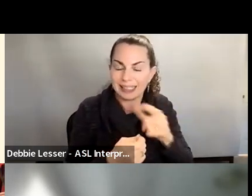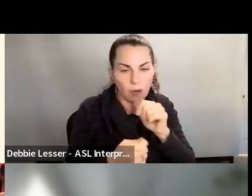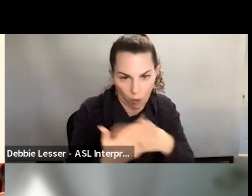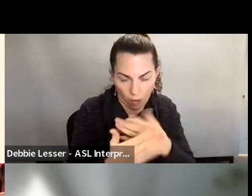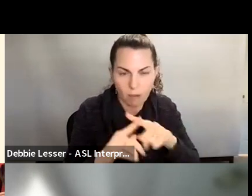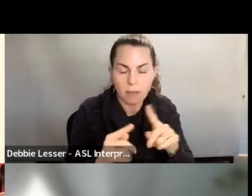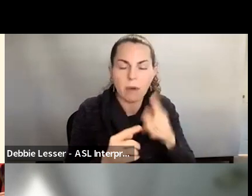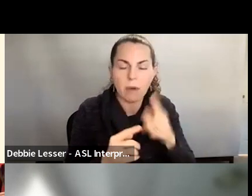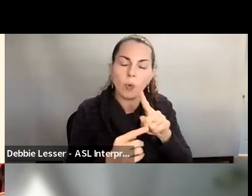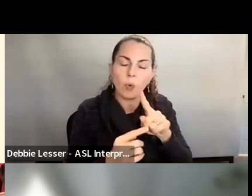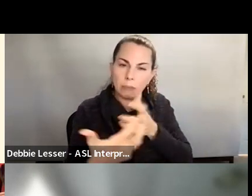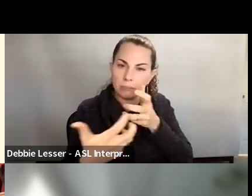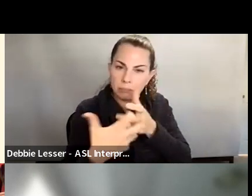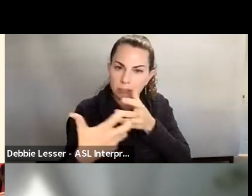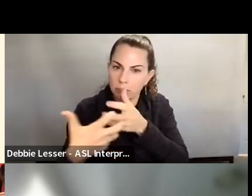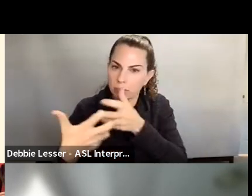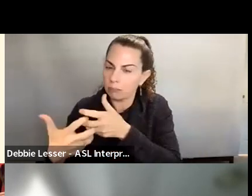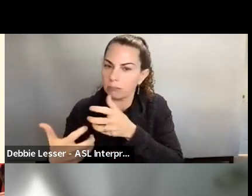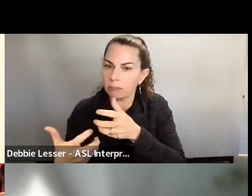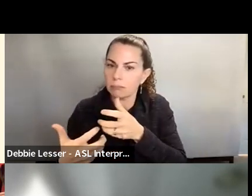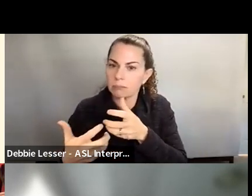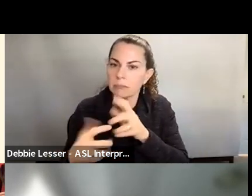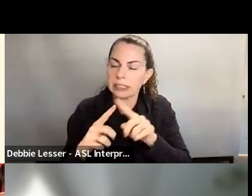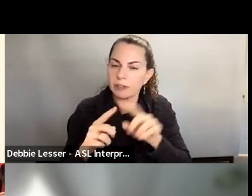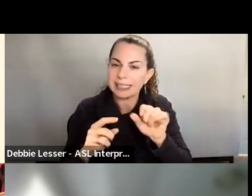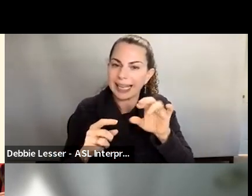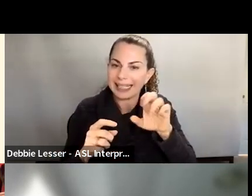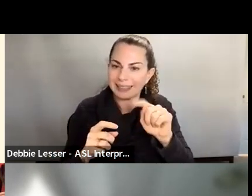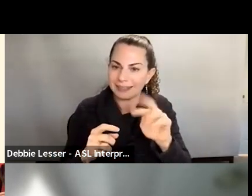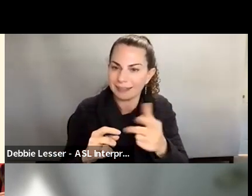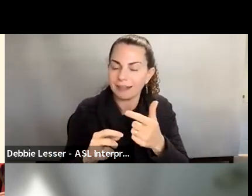of settings that match their skill level. Again, it's a verified